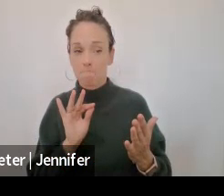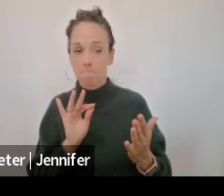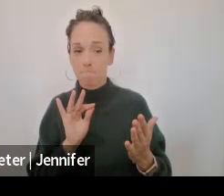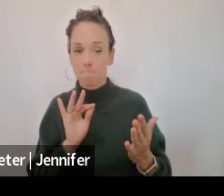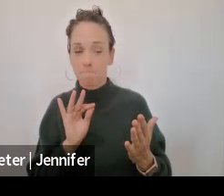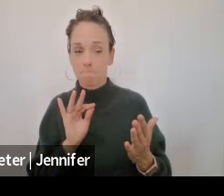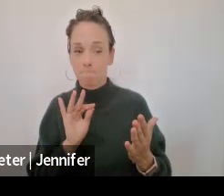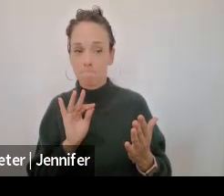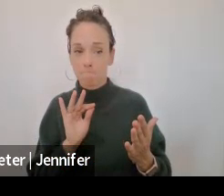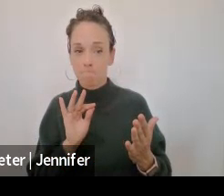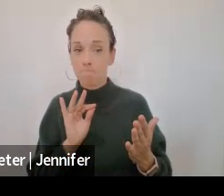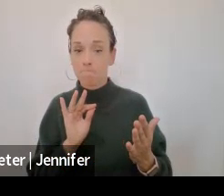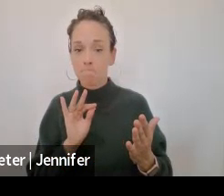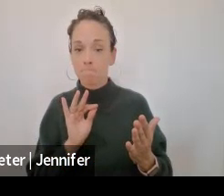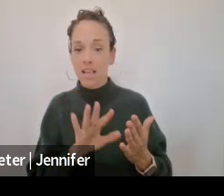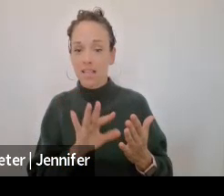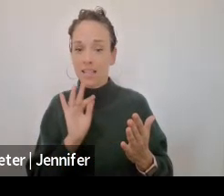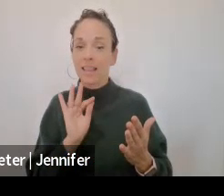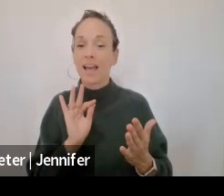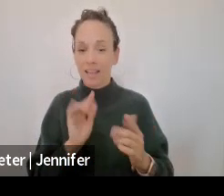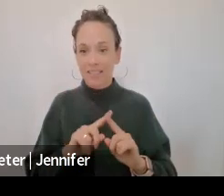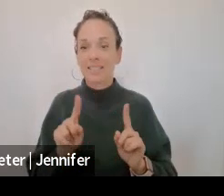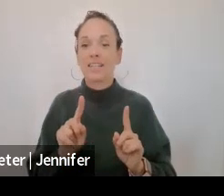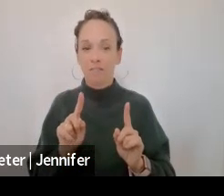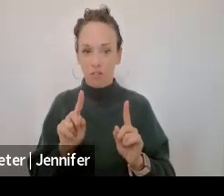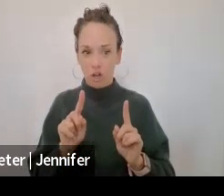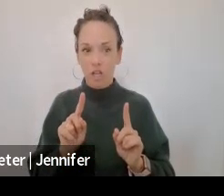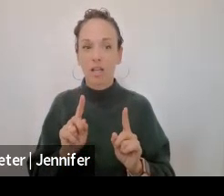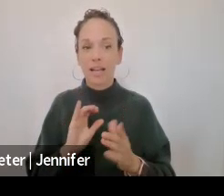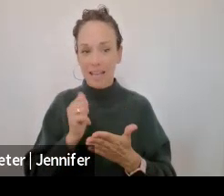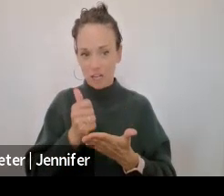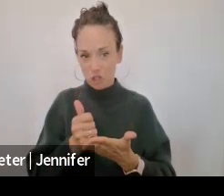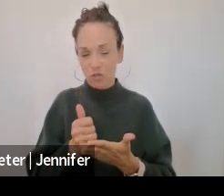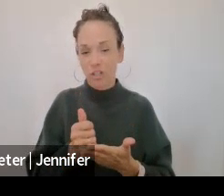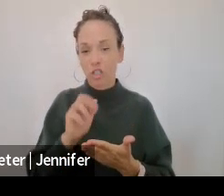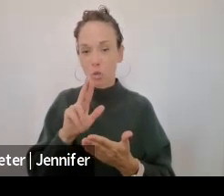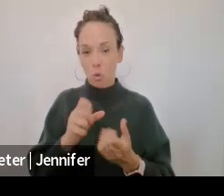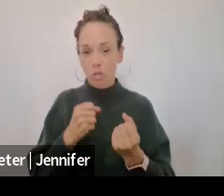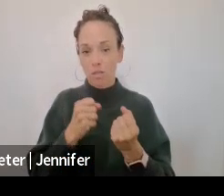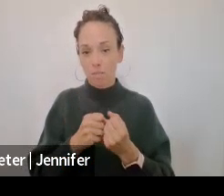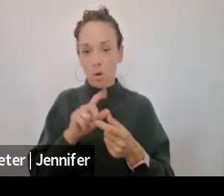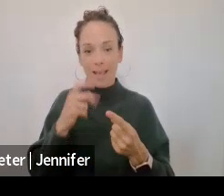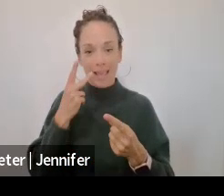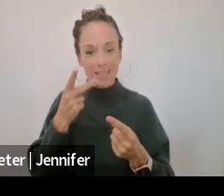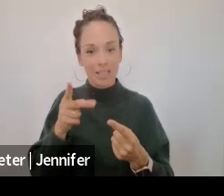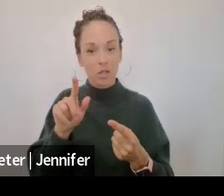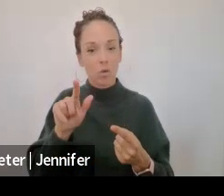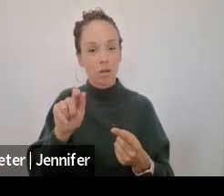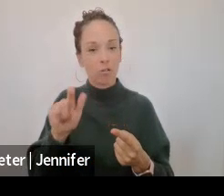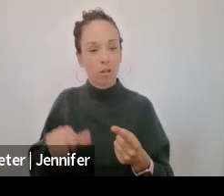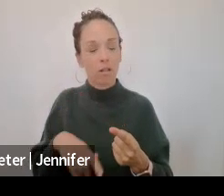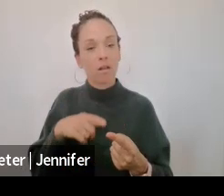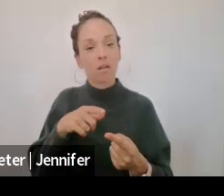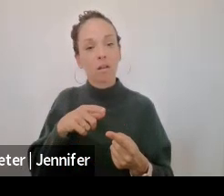select different interventions and supports. We can use this straight just from the results of the BESS, and we can use